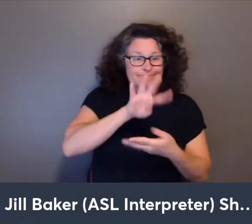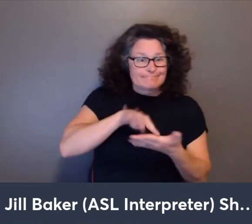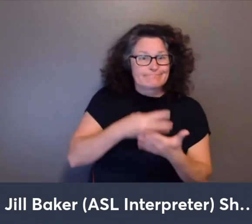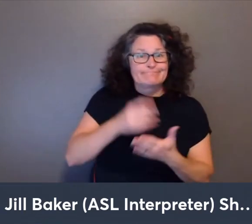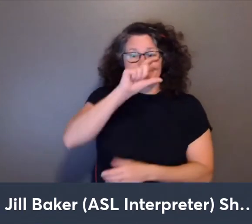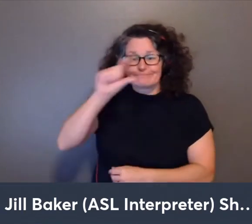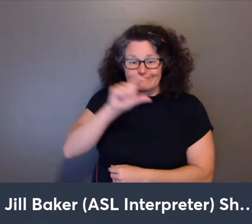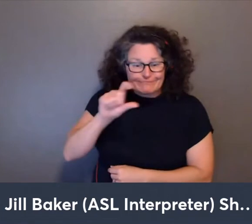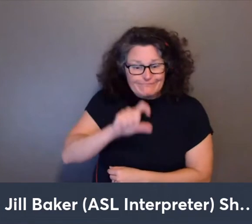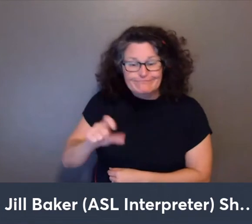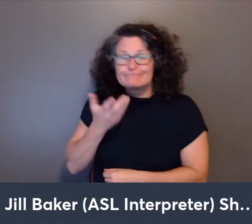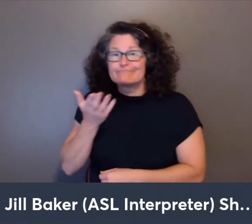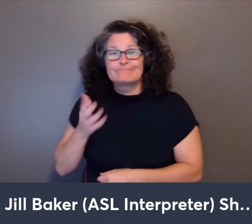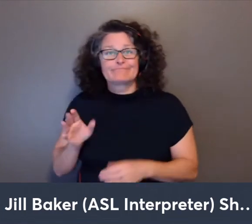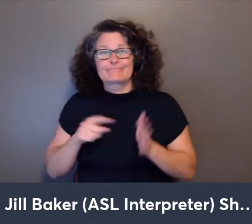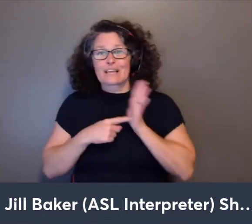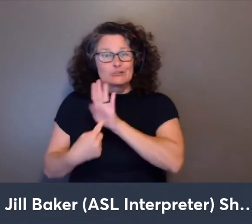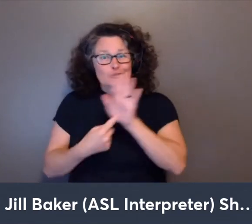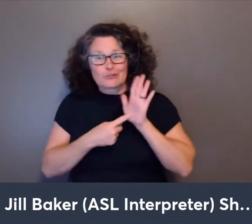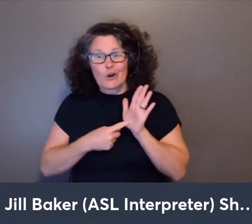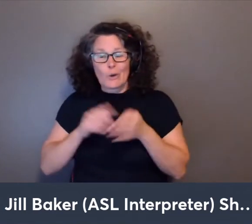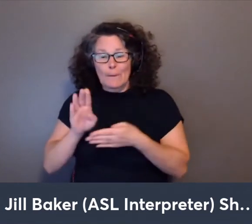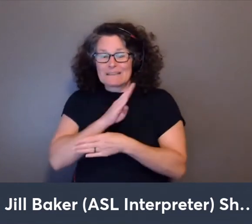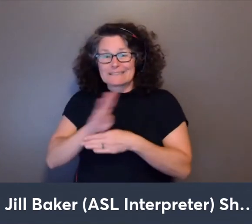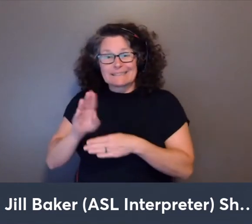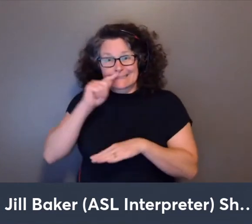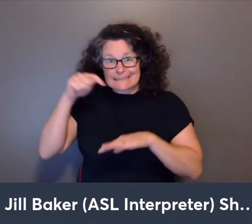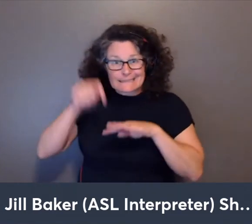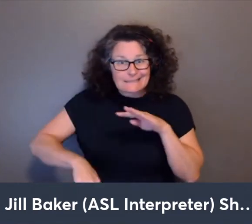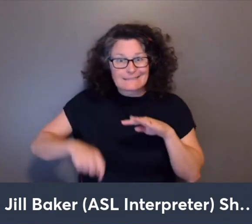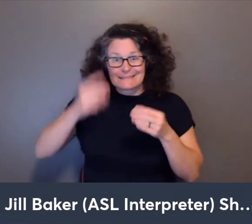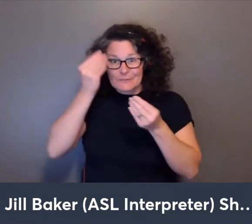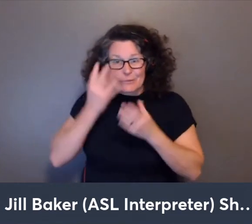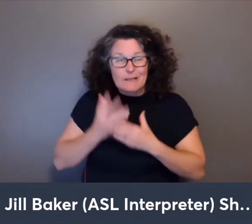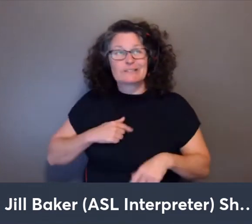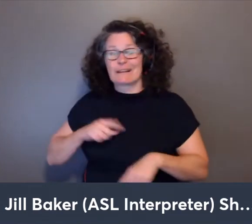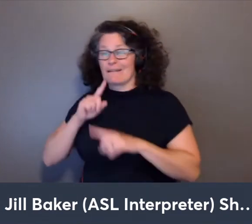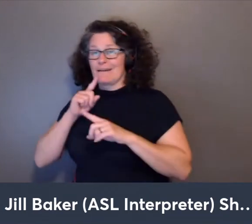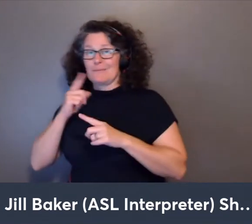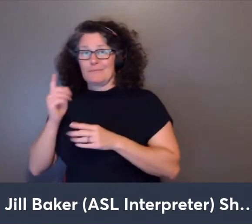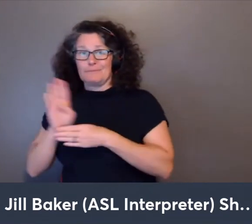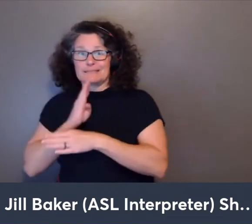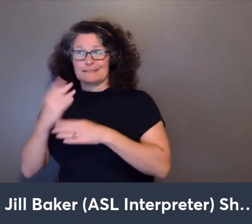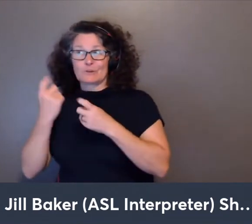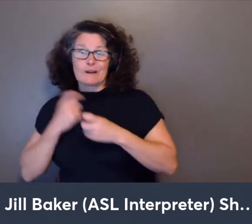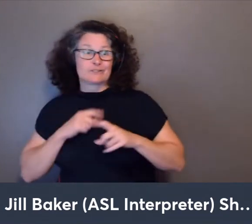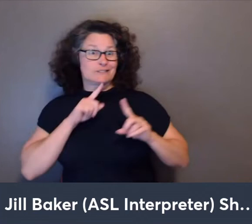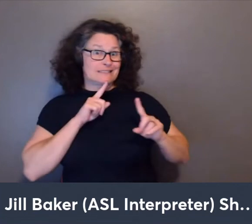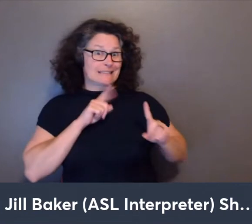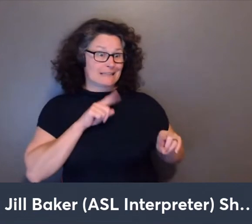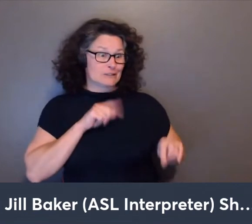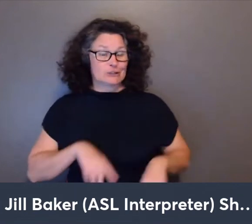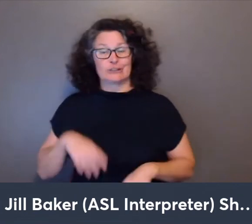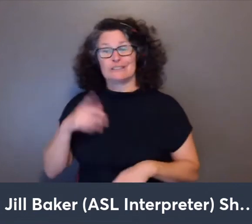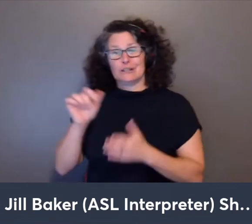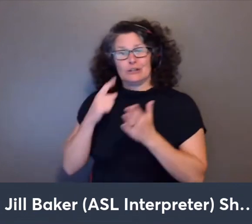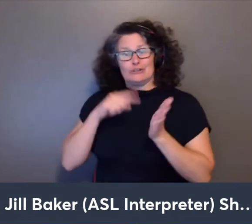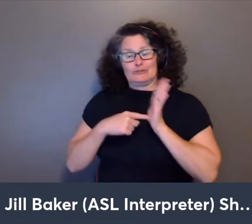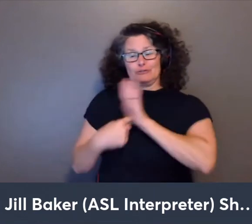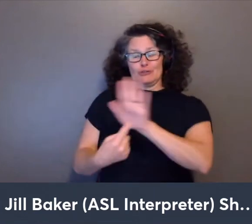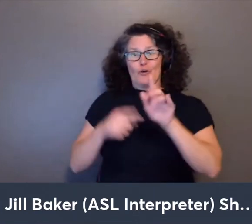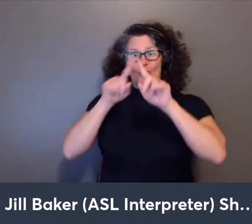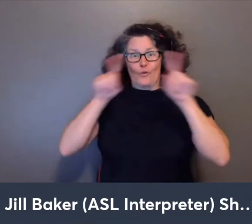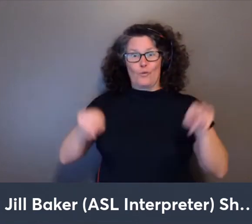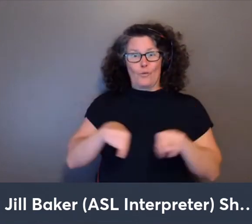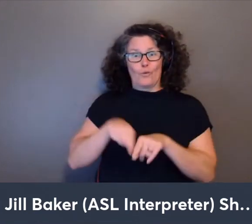pretty charts to dig into business insights, answering business questions, building those pretty dashboards to show to their leadership,